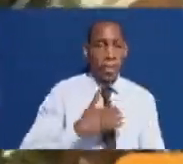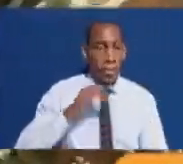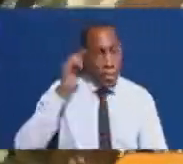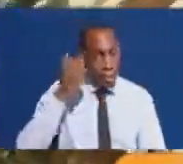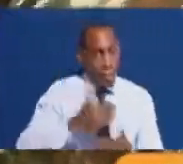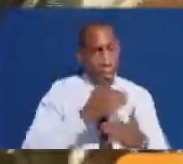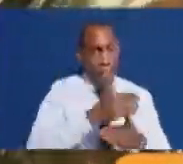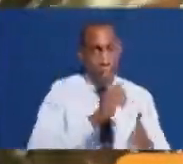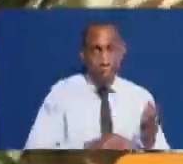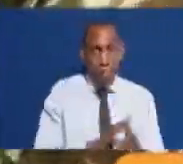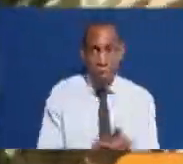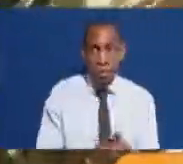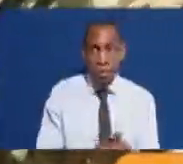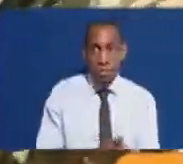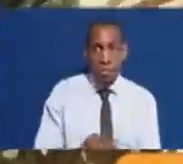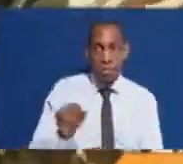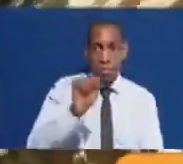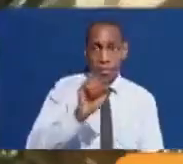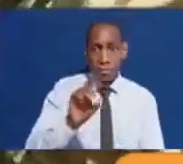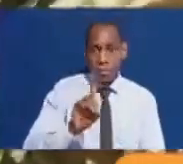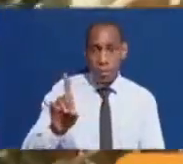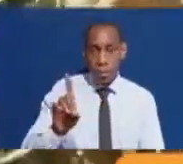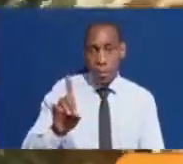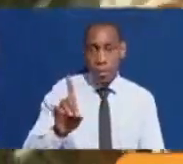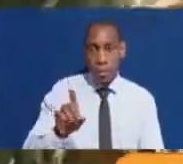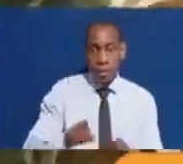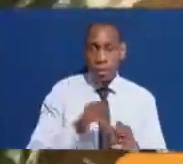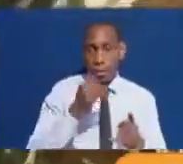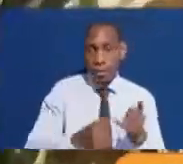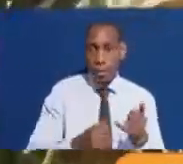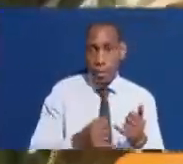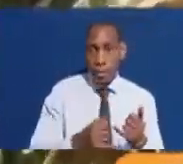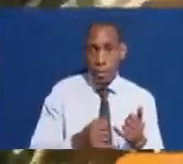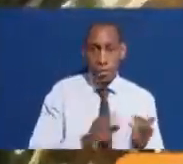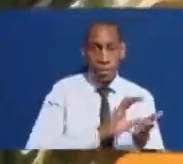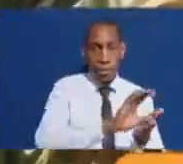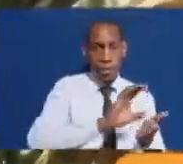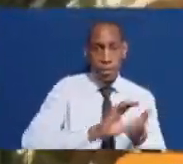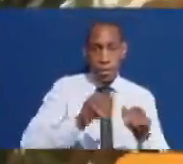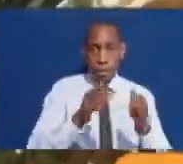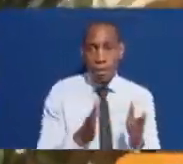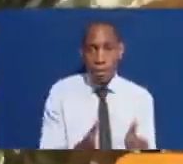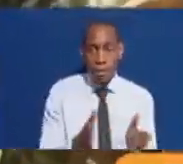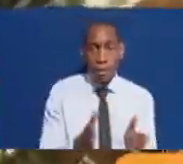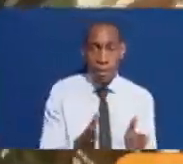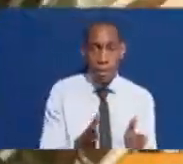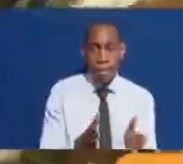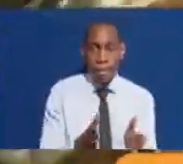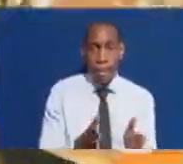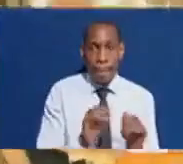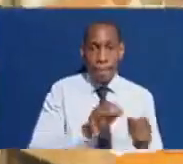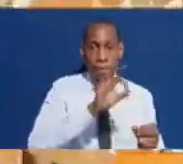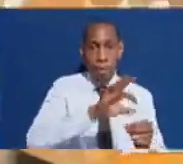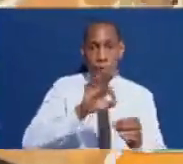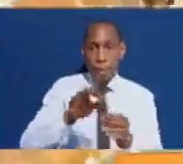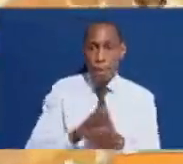is seed bulking, and then finally it is distributed to the farmers to cultivate.